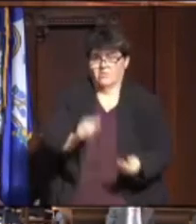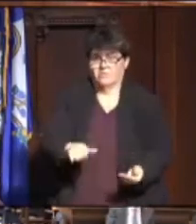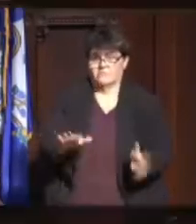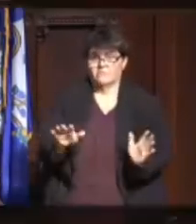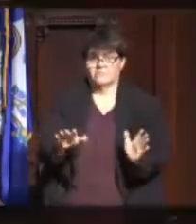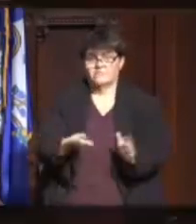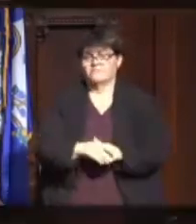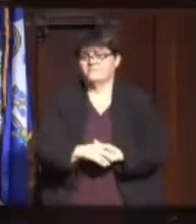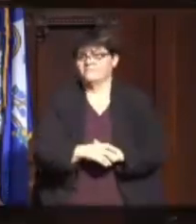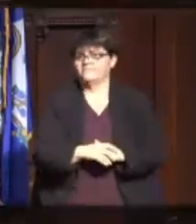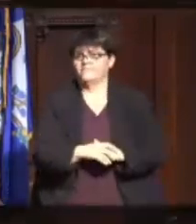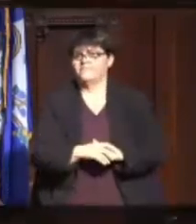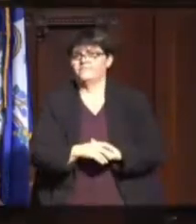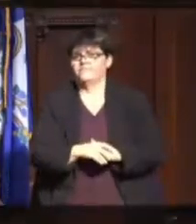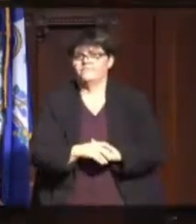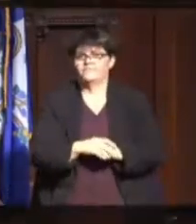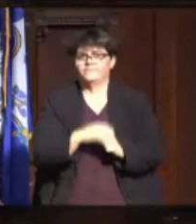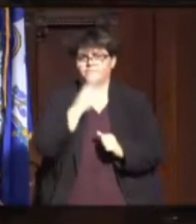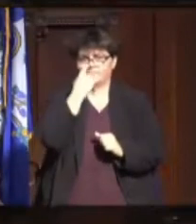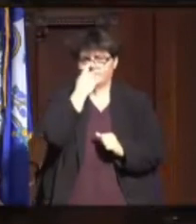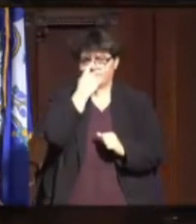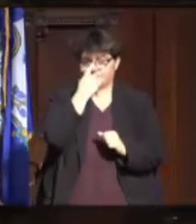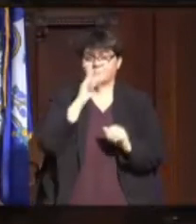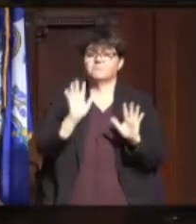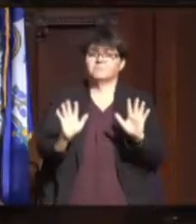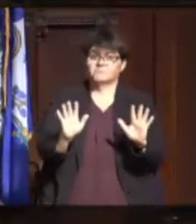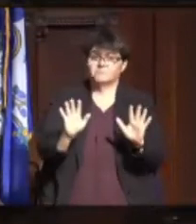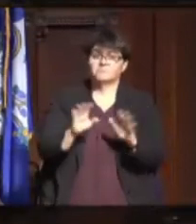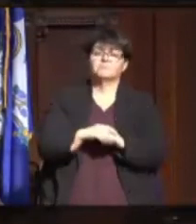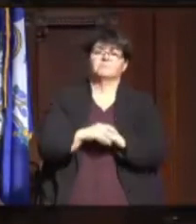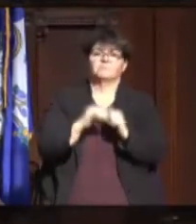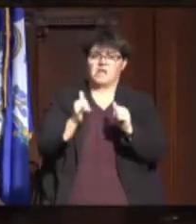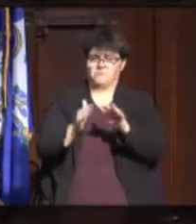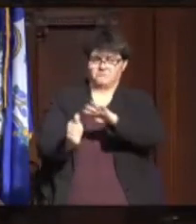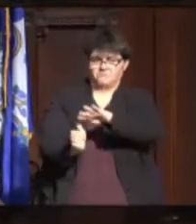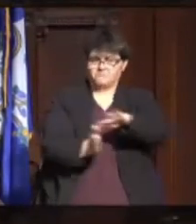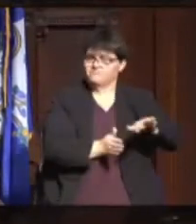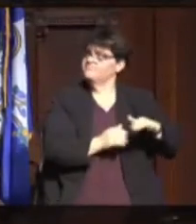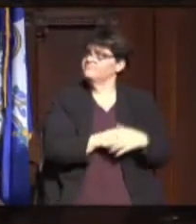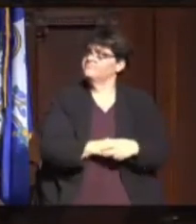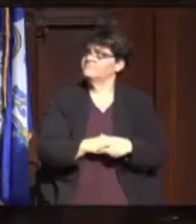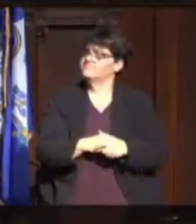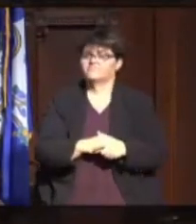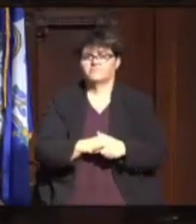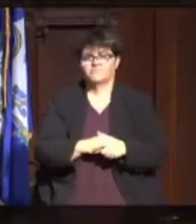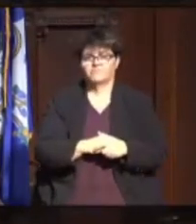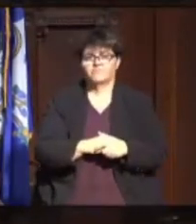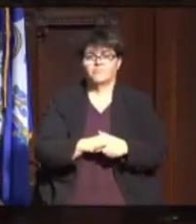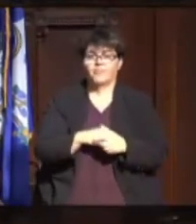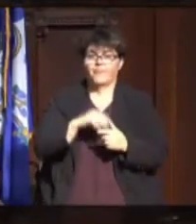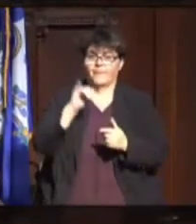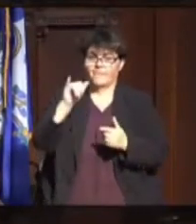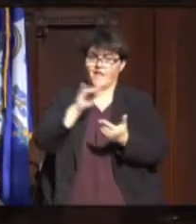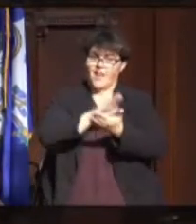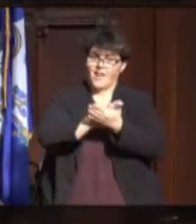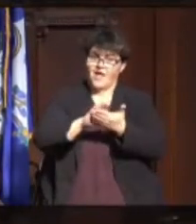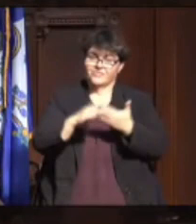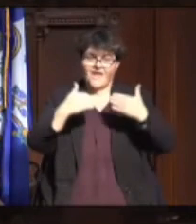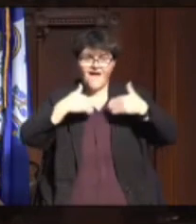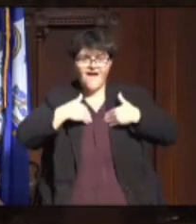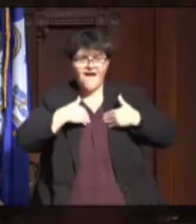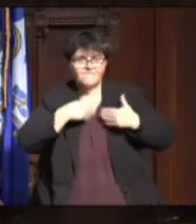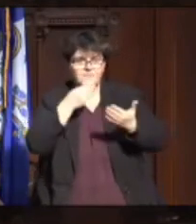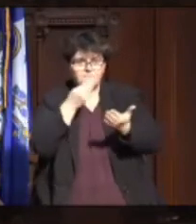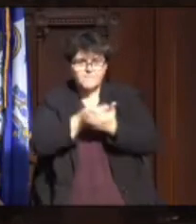All right, so while keeping more of what you earn helps, some people still can't afford to get back to